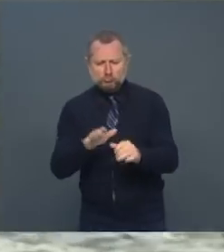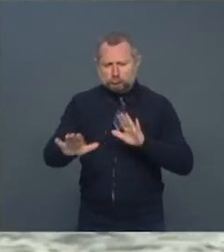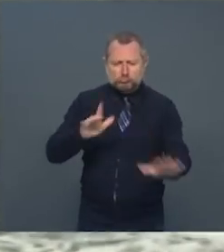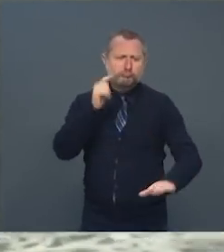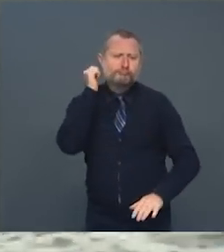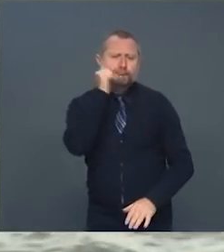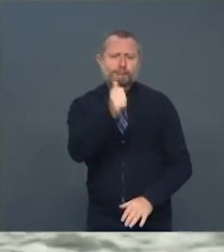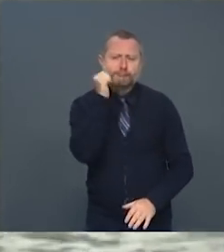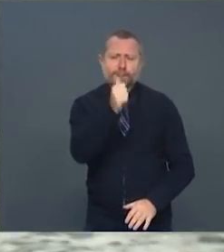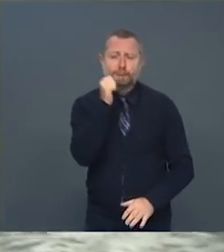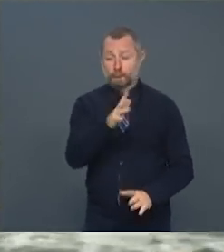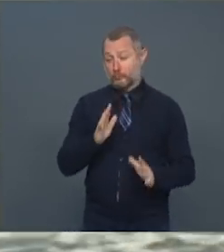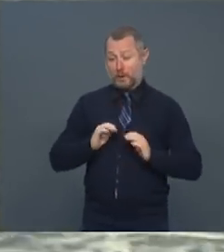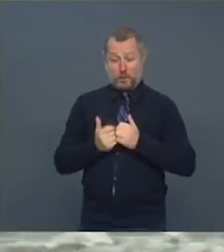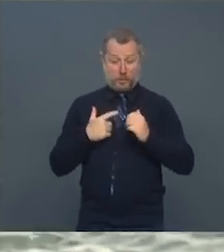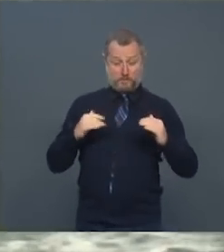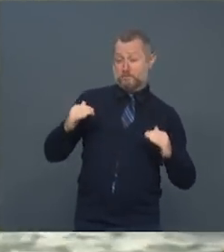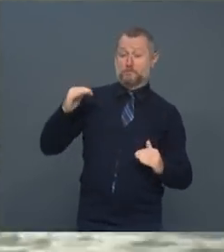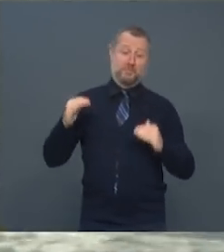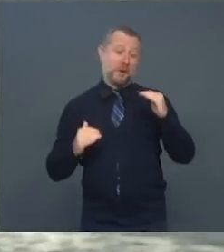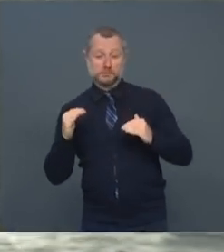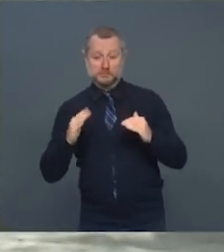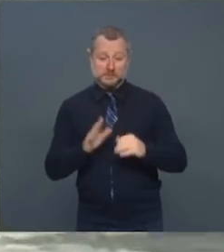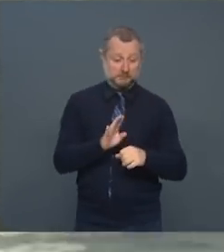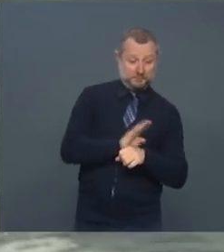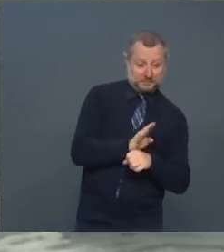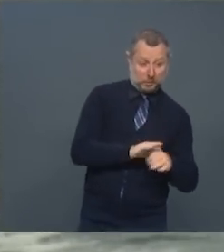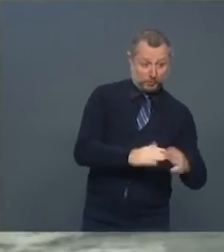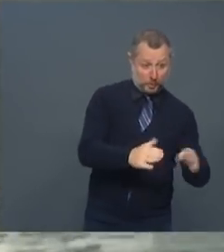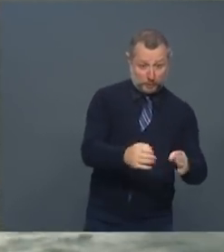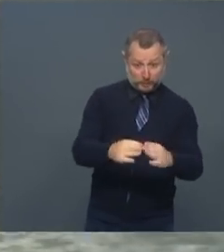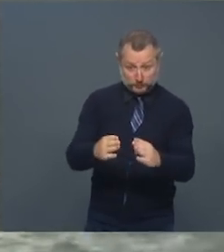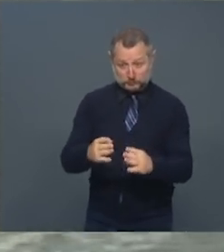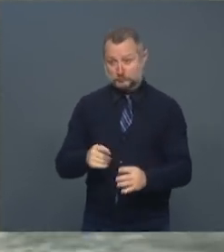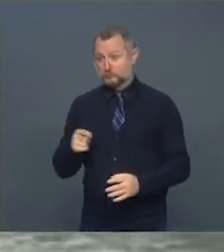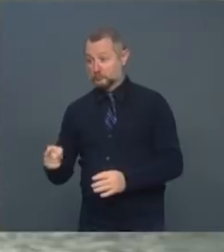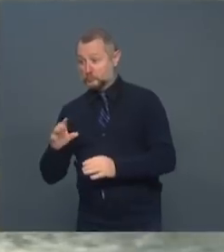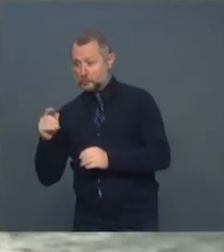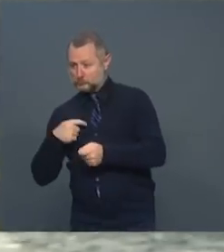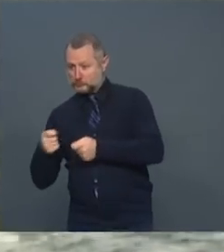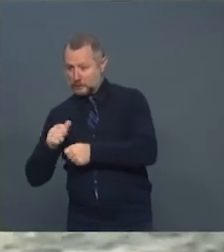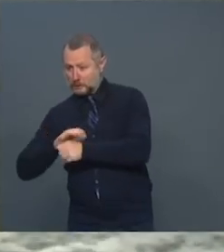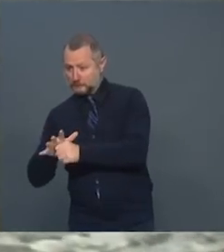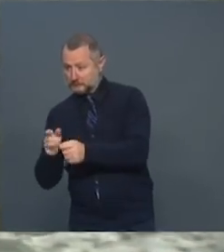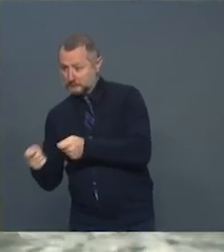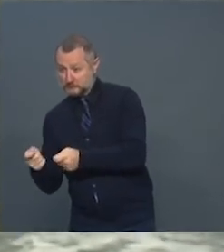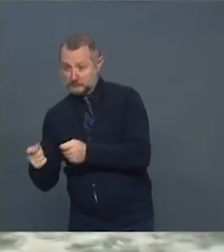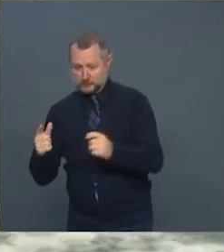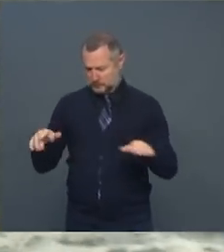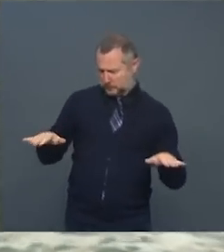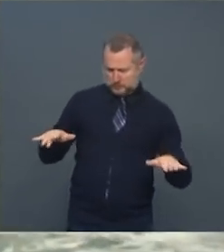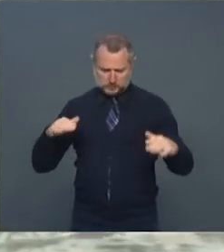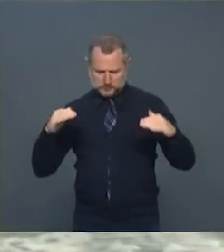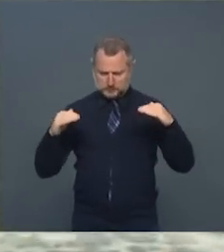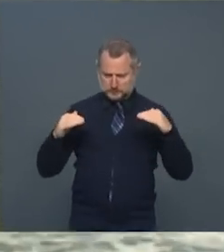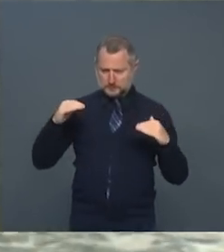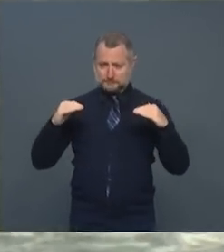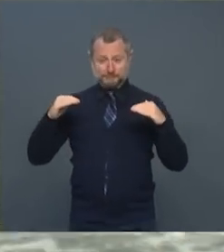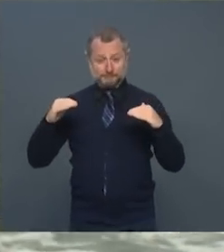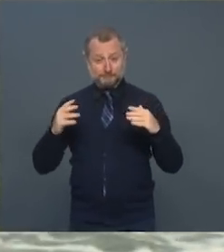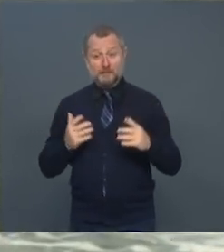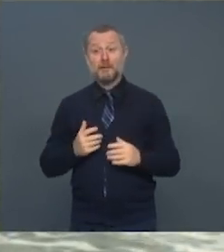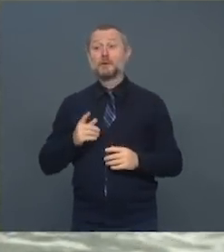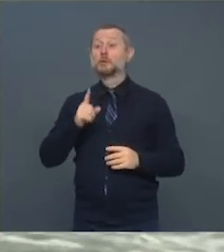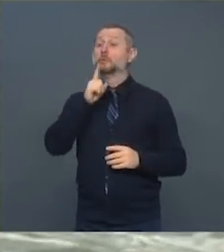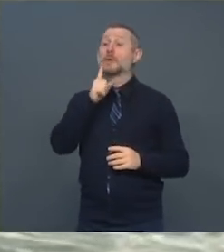calibration between opening businesses and managing COVID? It's actually as